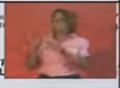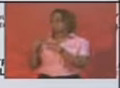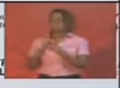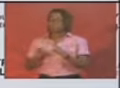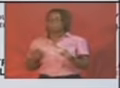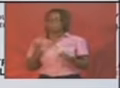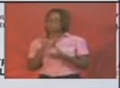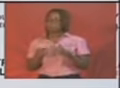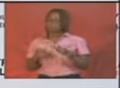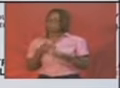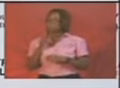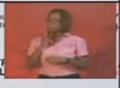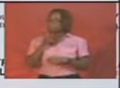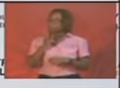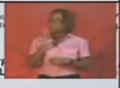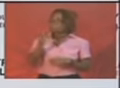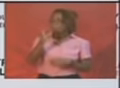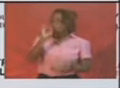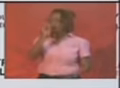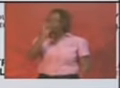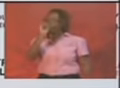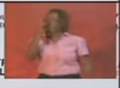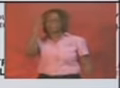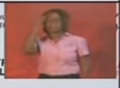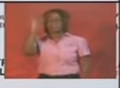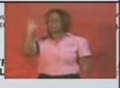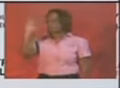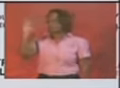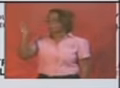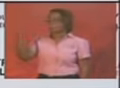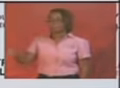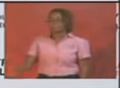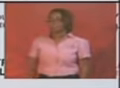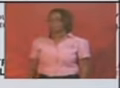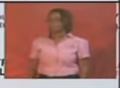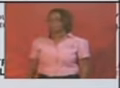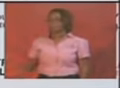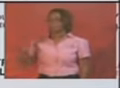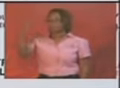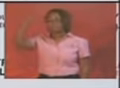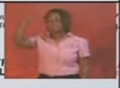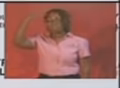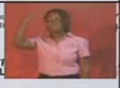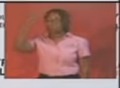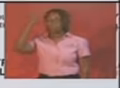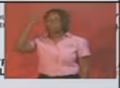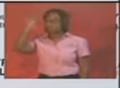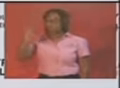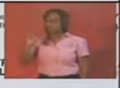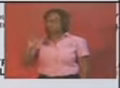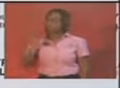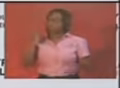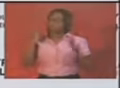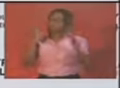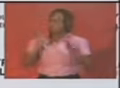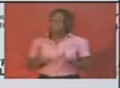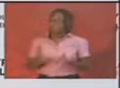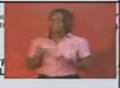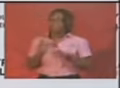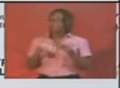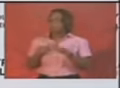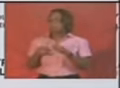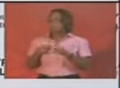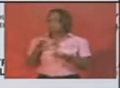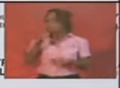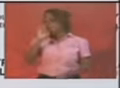in the coming weeks, when we advise, as we usually do, we will consider all things being equal. If the numbers remain